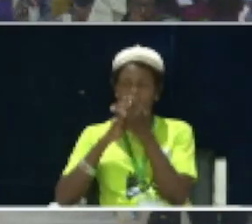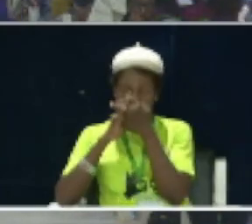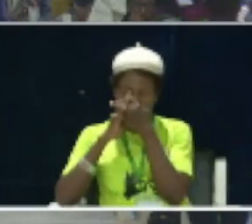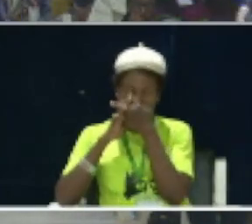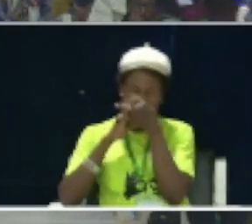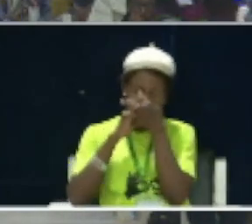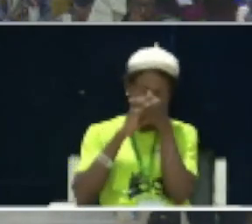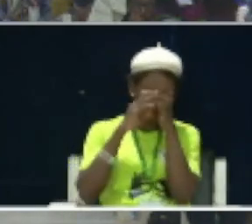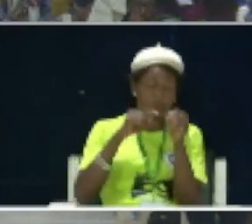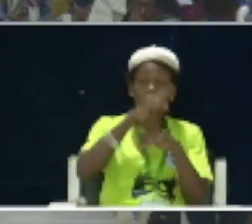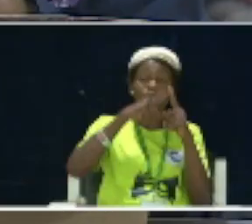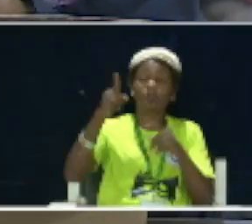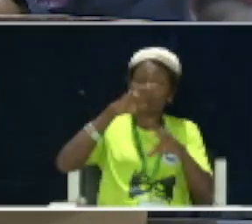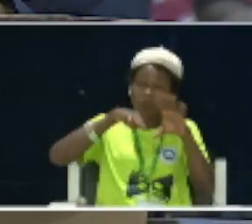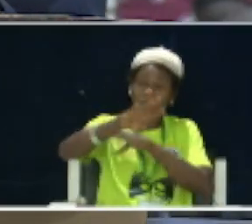When you go into fraud,